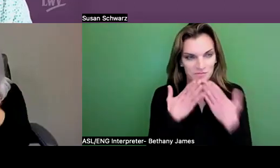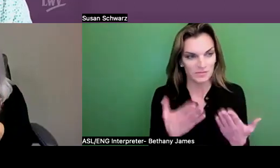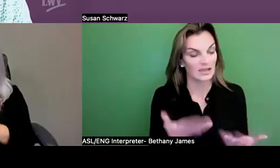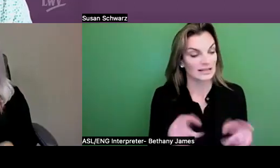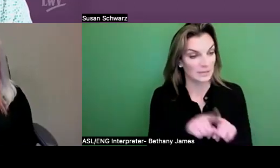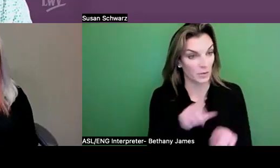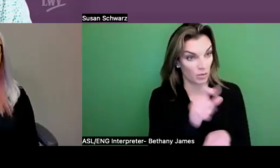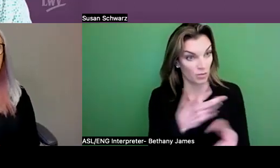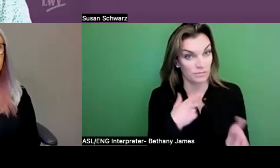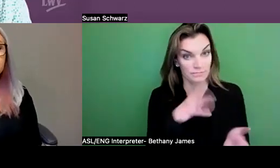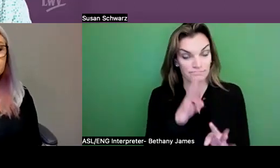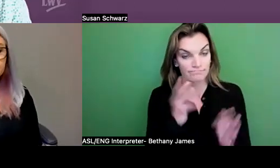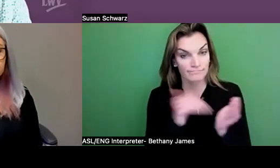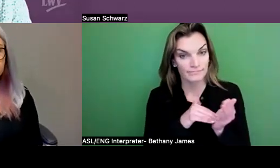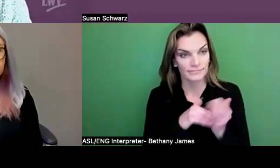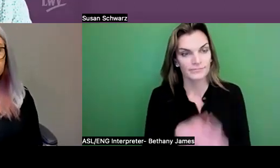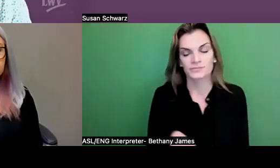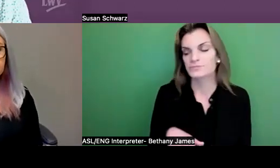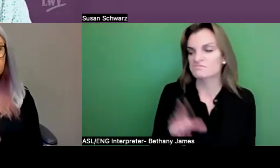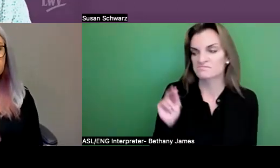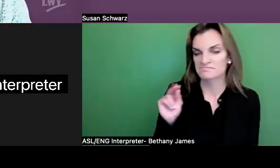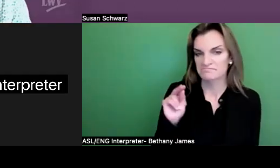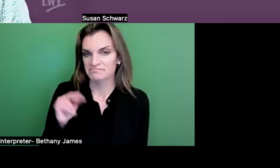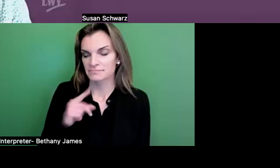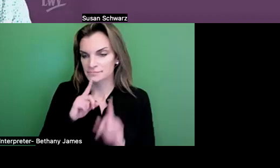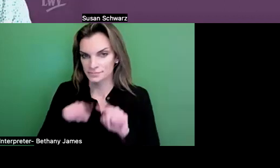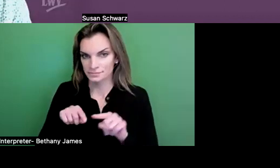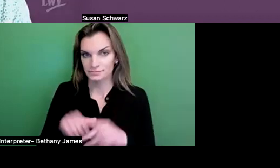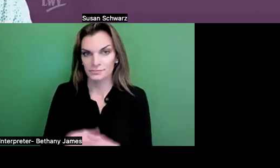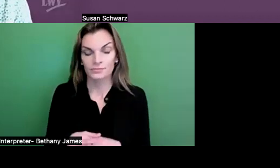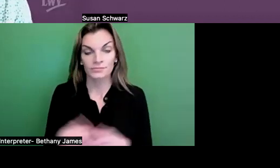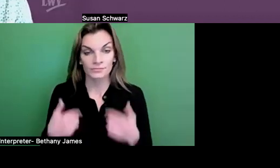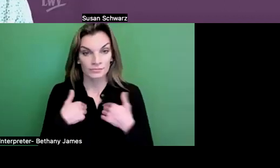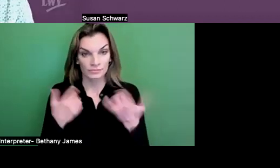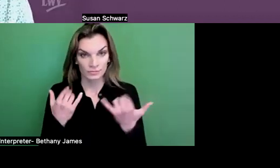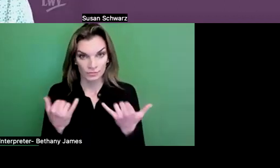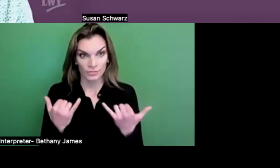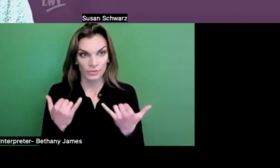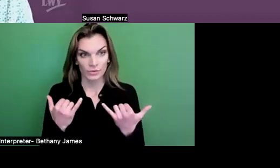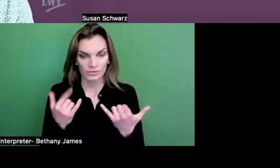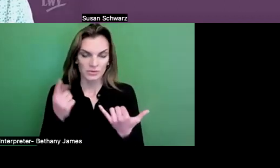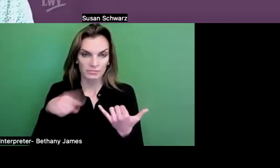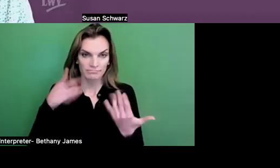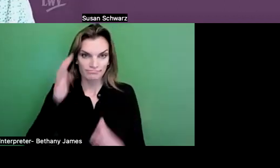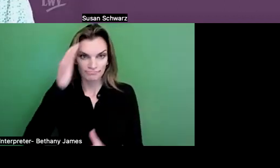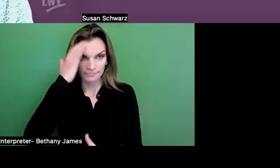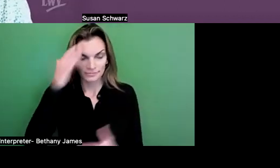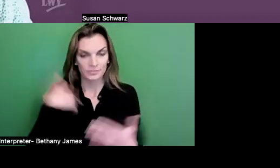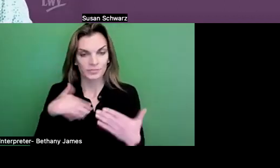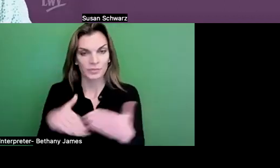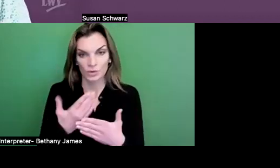Do you need it repeated? I am currently on the, as Vinny knows, on the